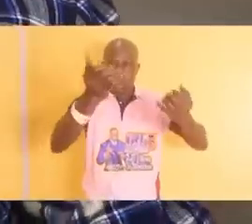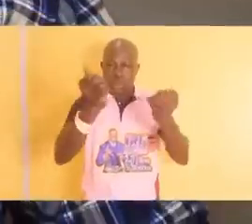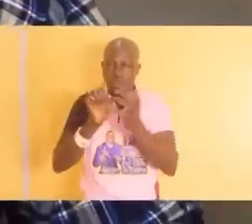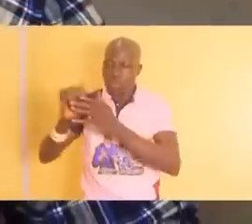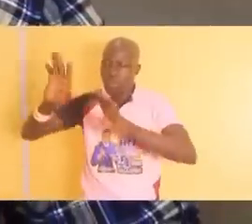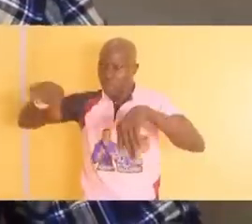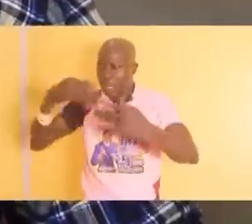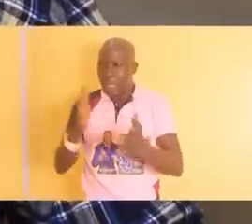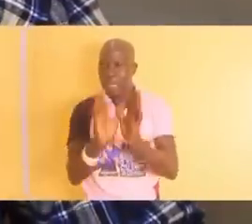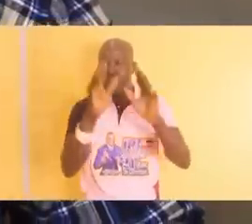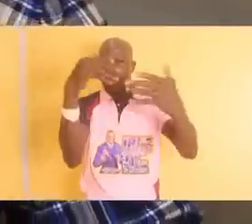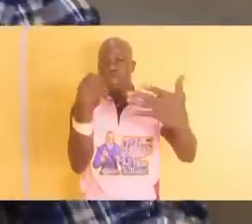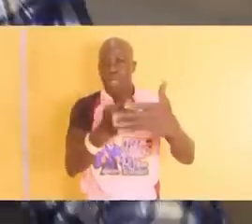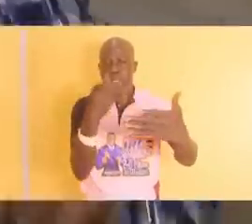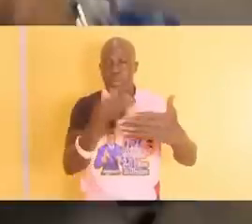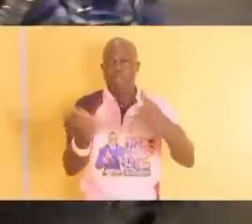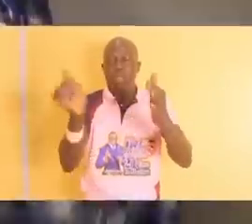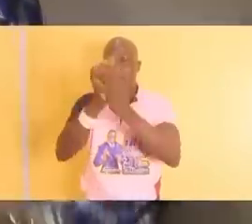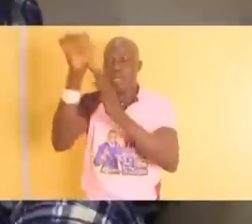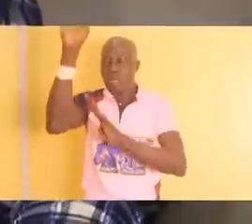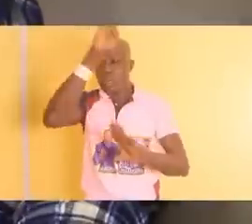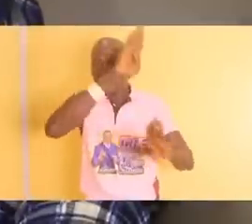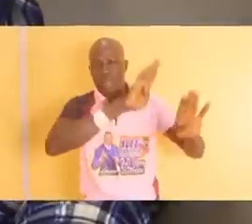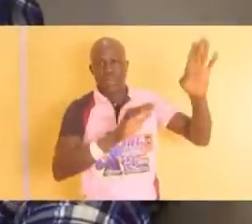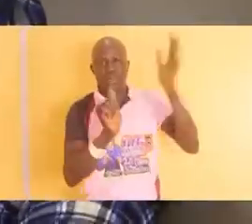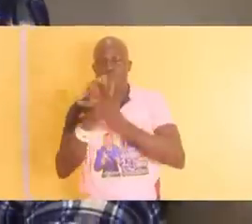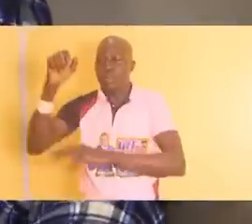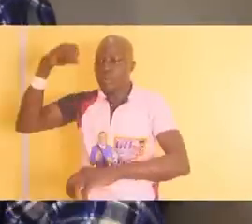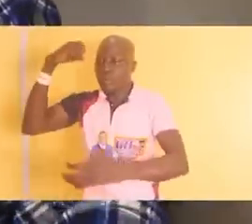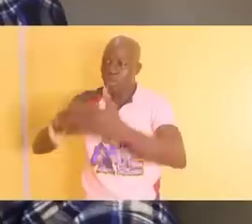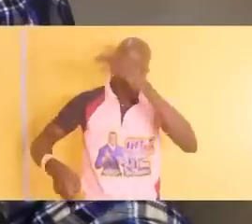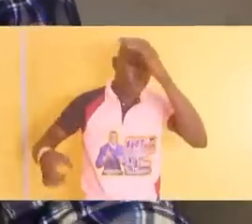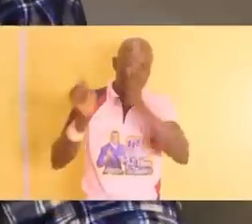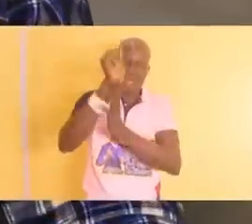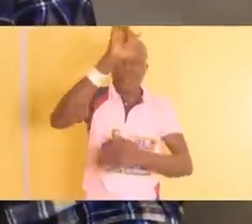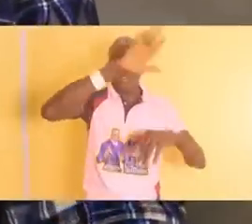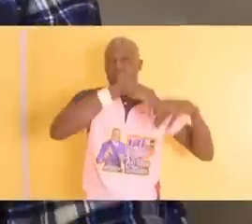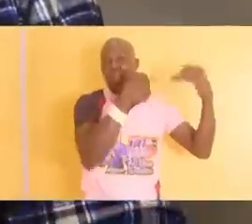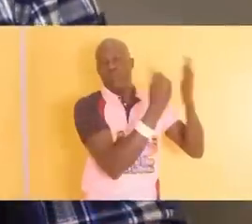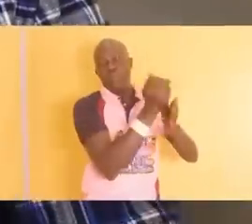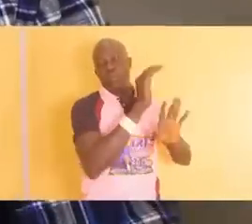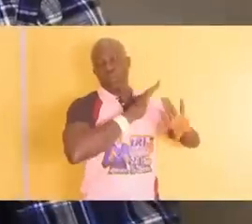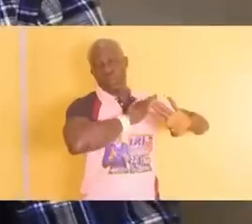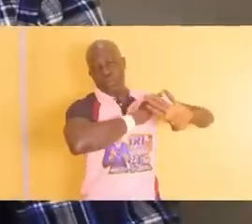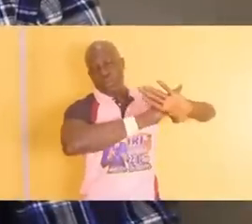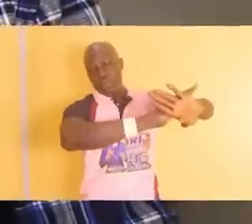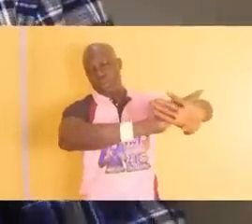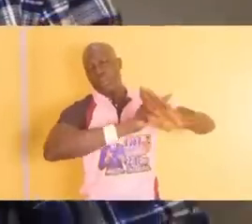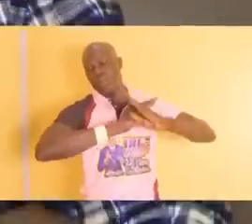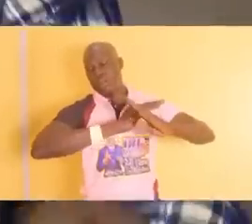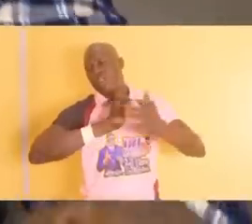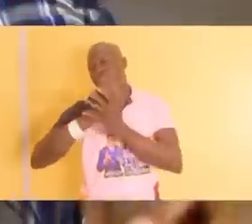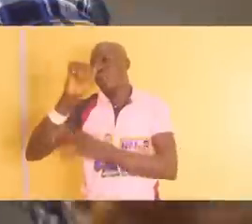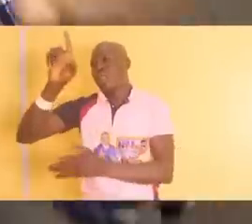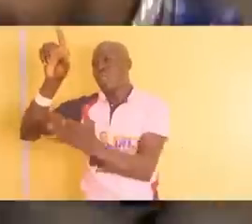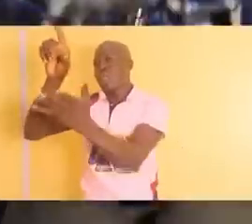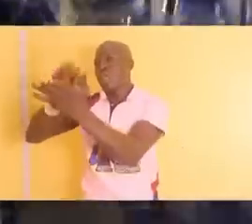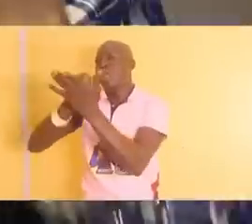for you, won't allow you to get money. Oh, good, you have be pay. It's very tough to the extent that I'm a dear lot in the world. You should either allow to